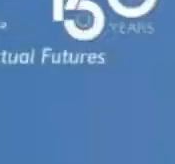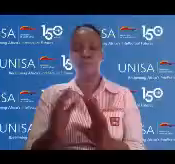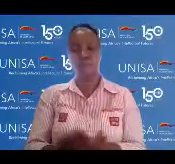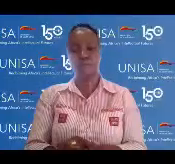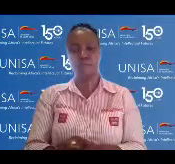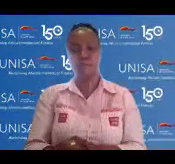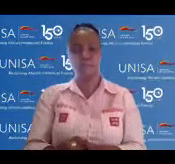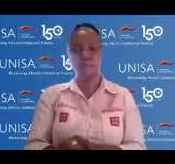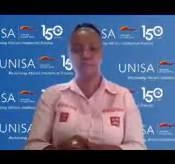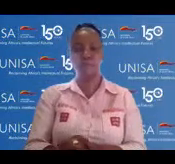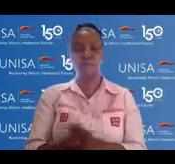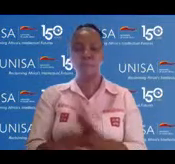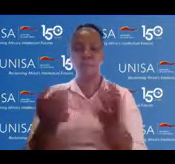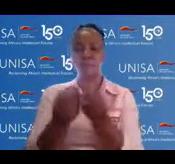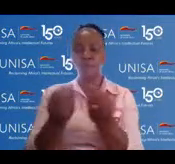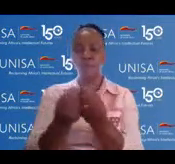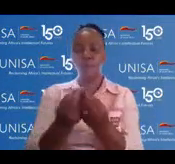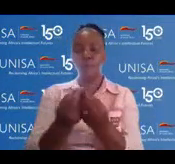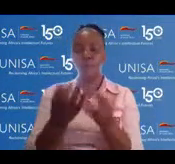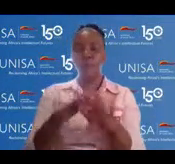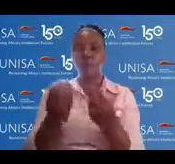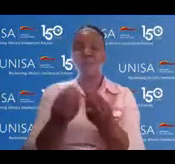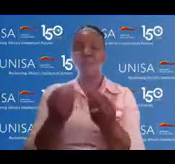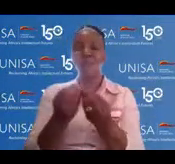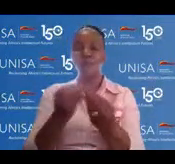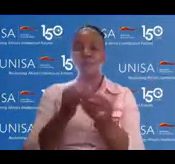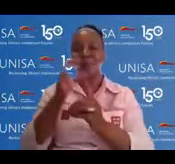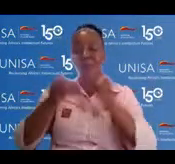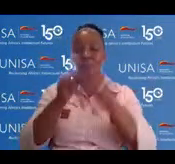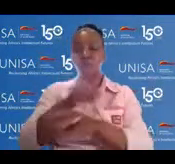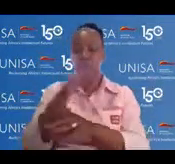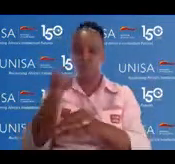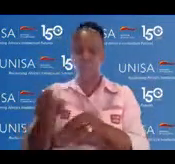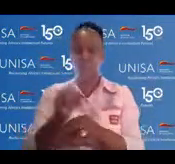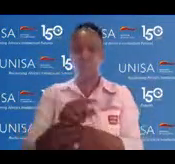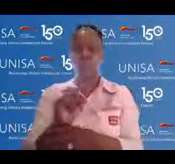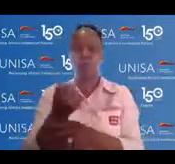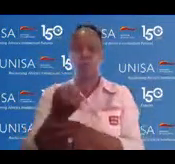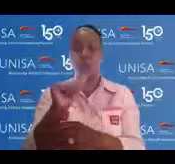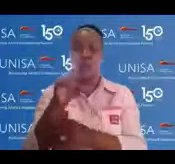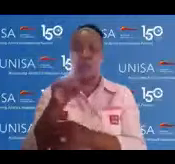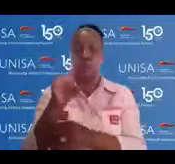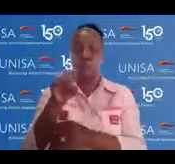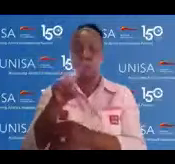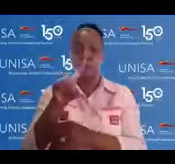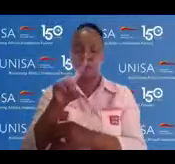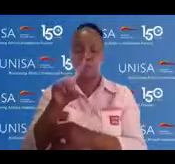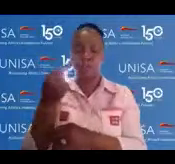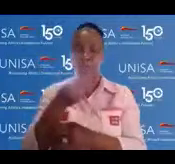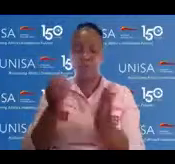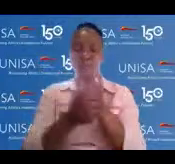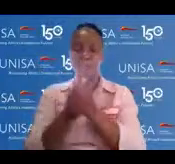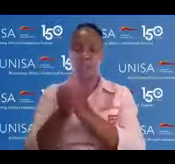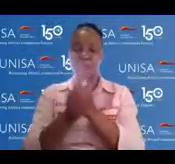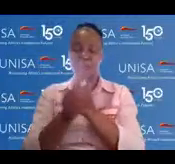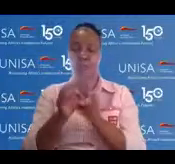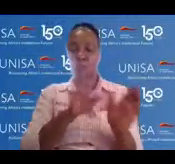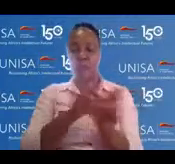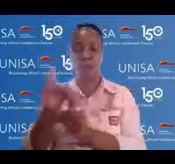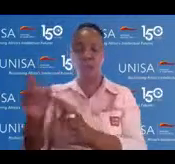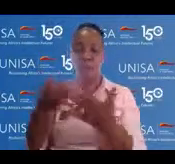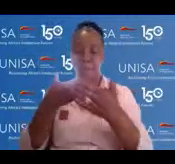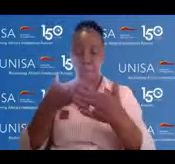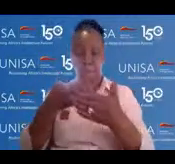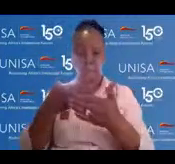more things that I want to discuss with you. So on the ADOF site that has been referred to before, if you